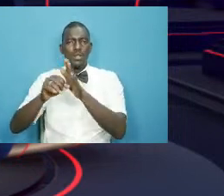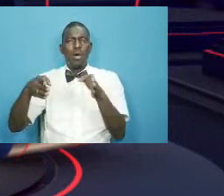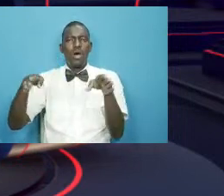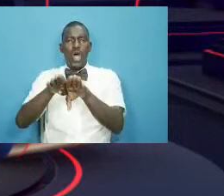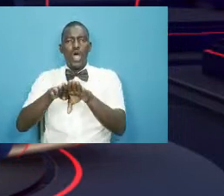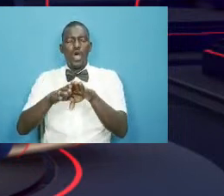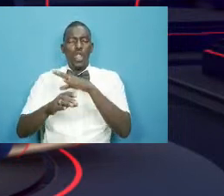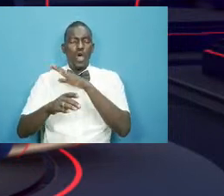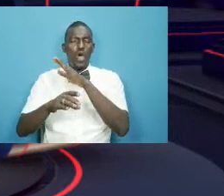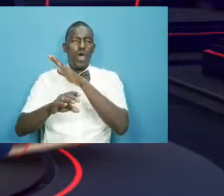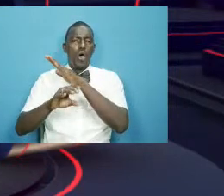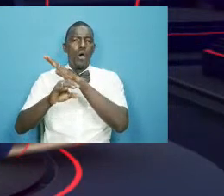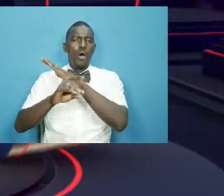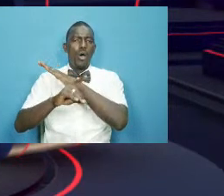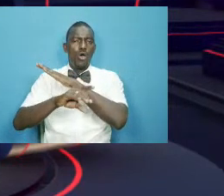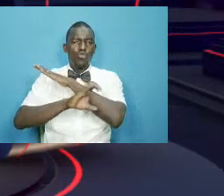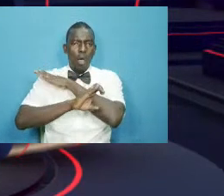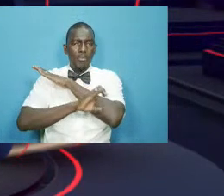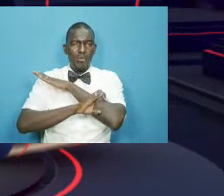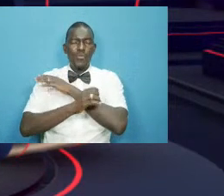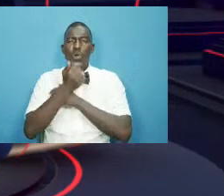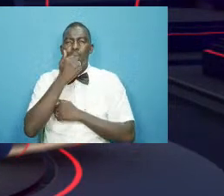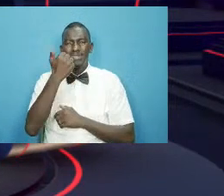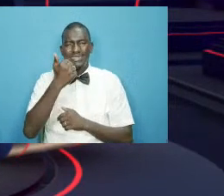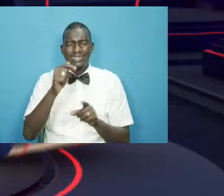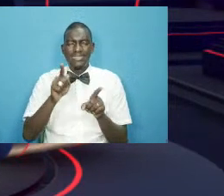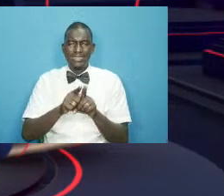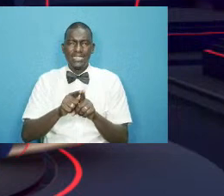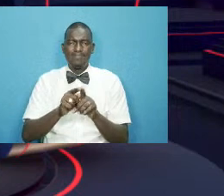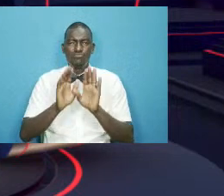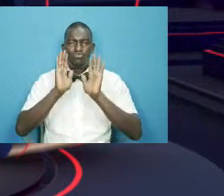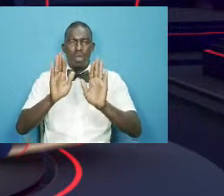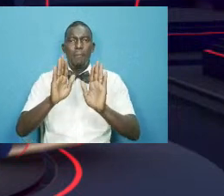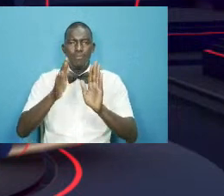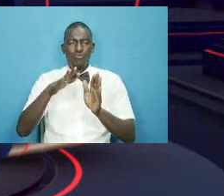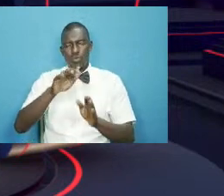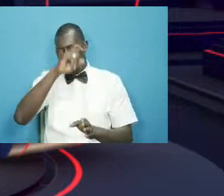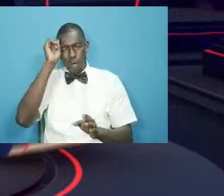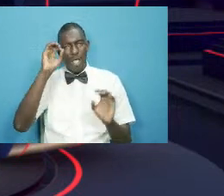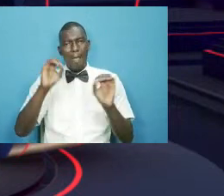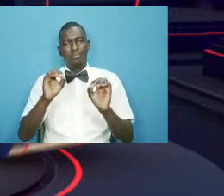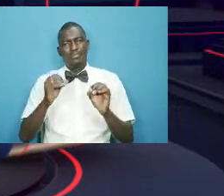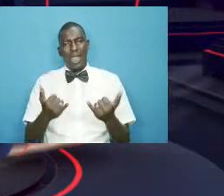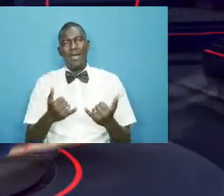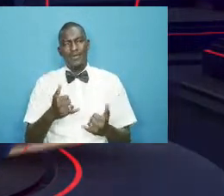that's all we have for you in this bulletin. But do join us at 10 p.m. for more news.